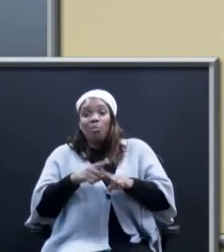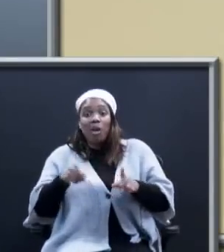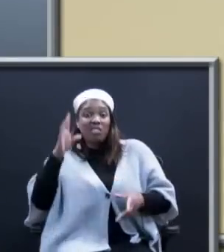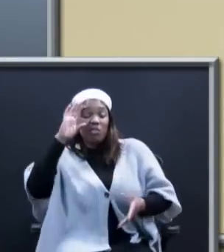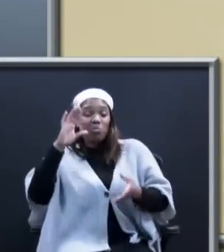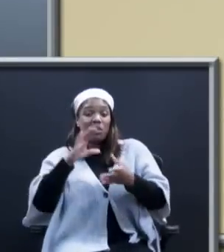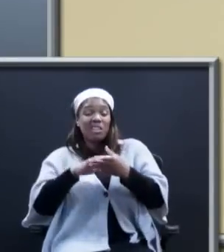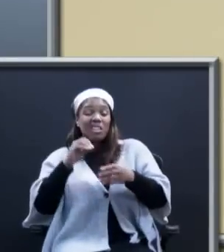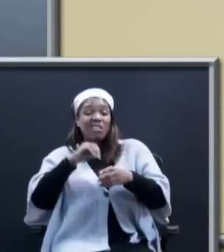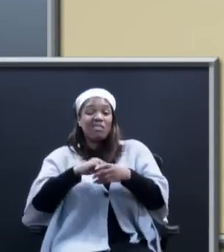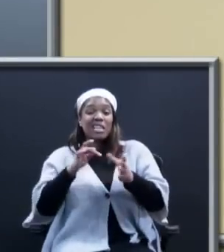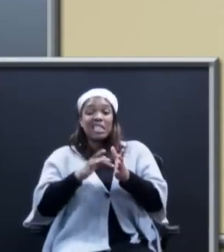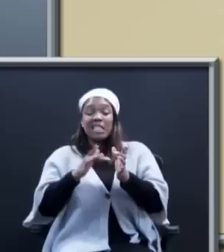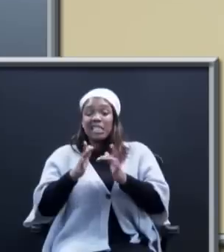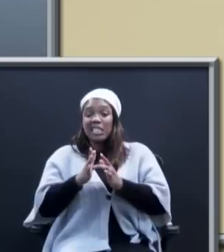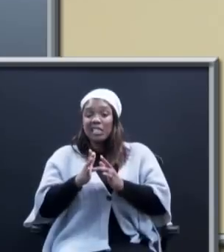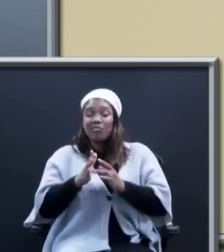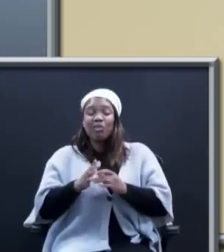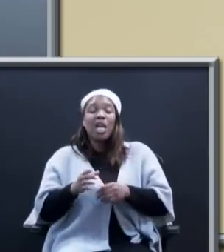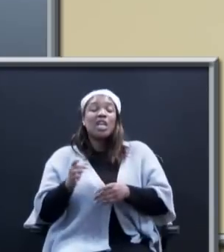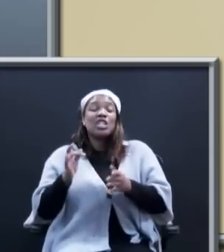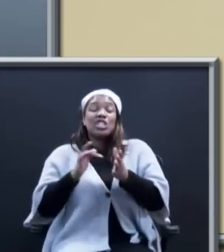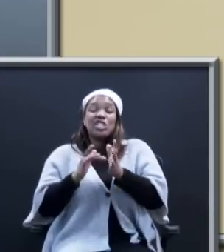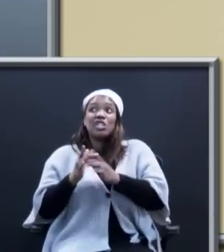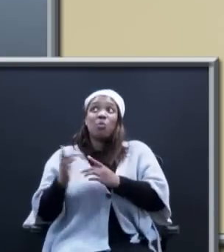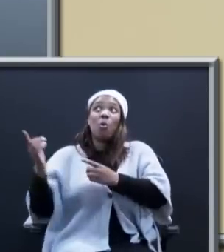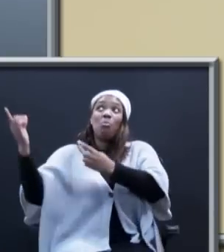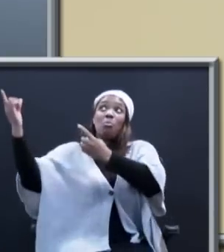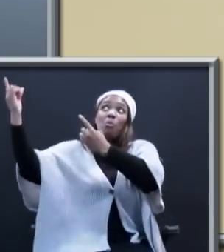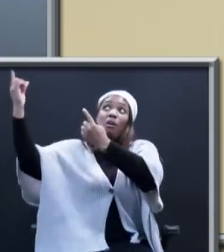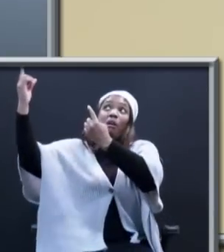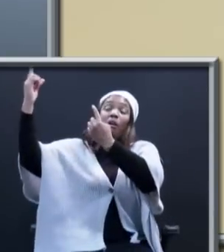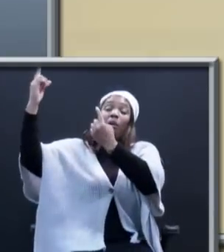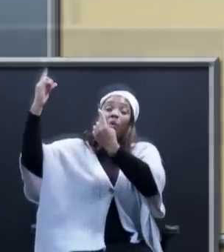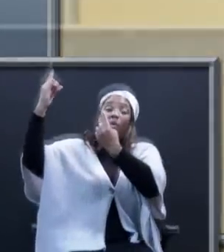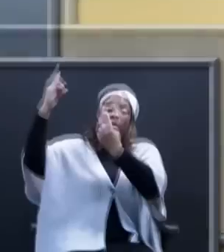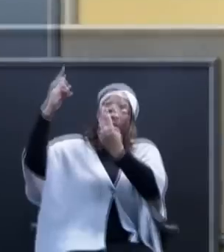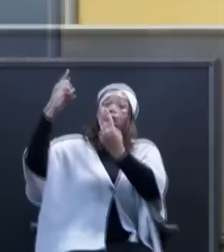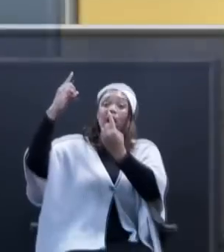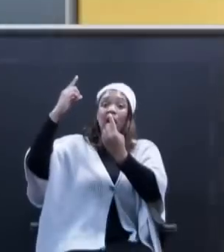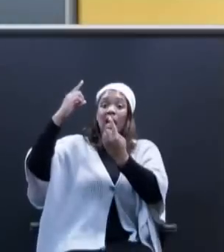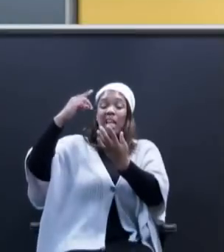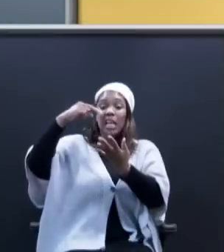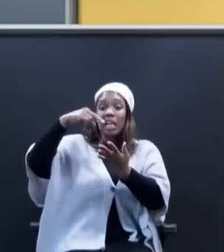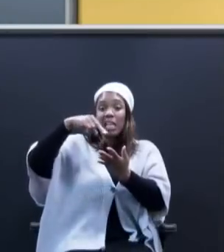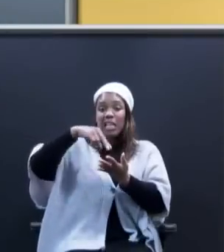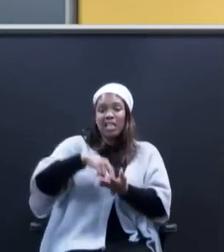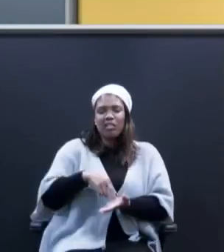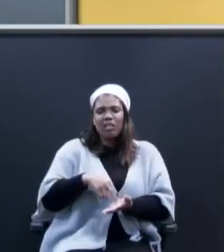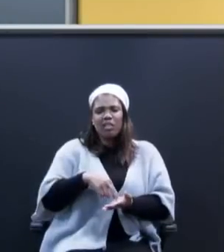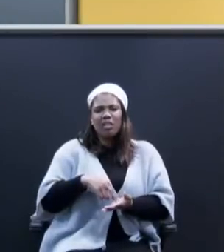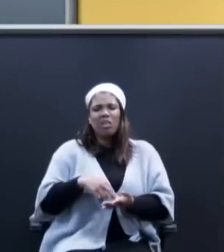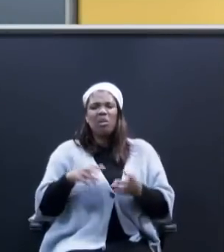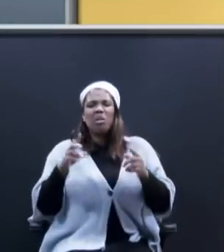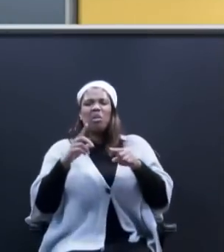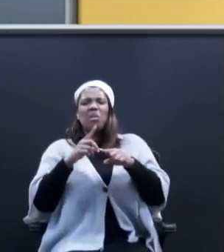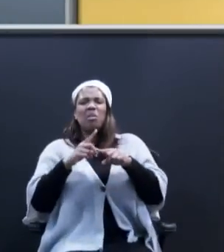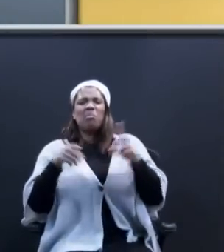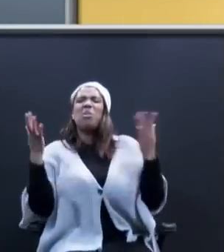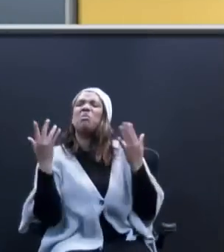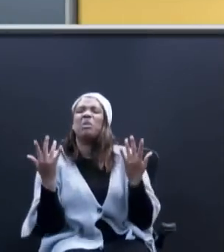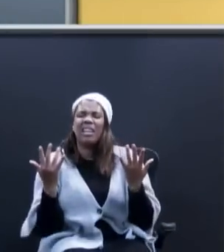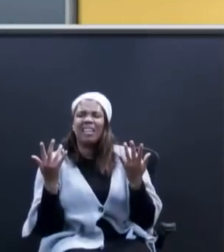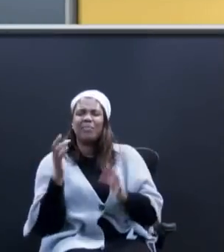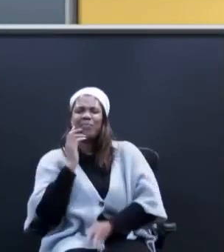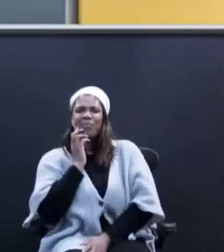sleep in Jesus will God bring with him. Well, you know, wait a minute. If they're flying around heaven, how is it they sleeping in Jesus?